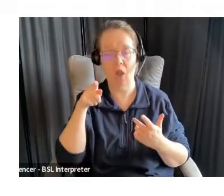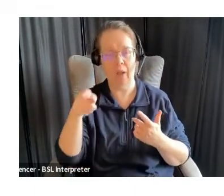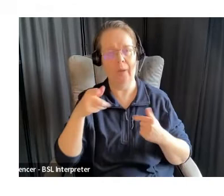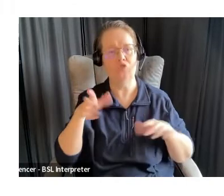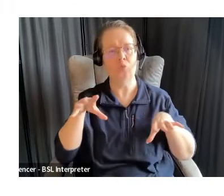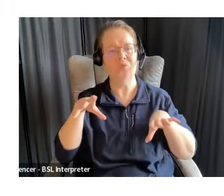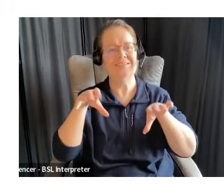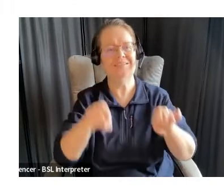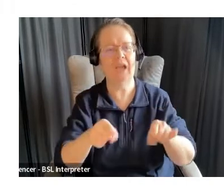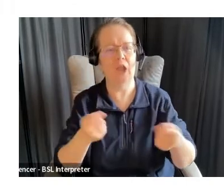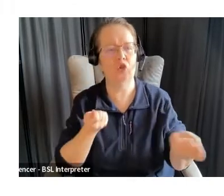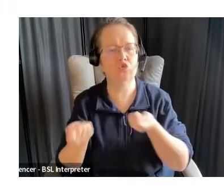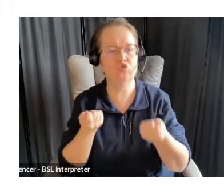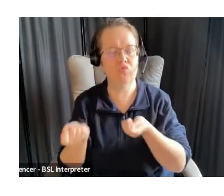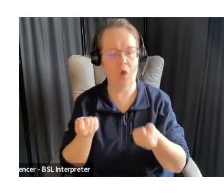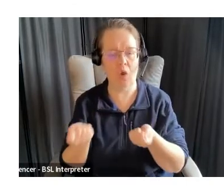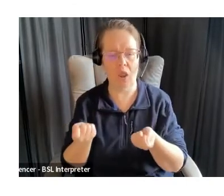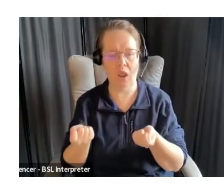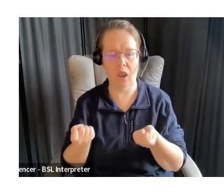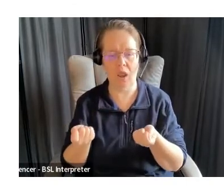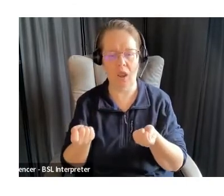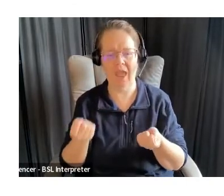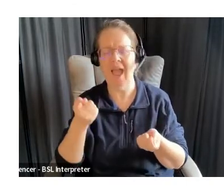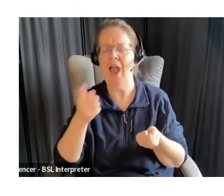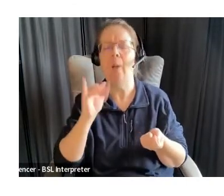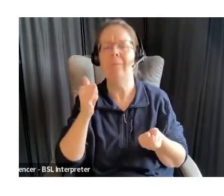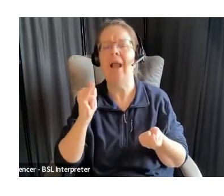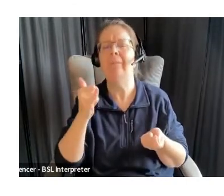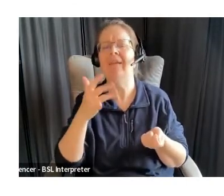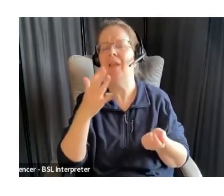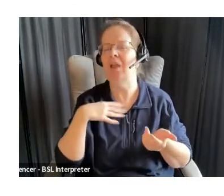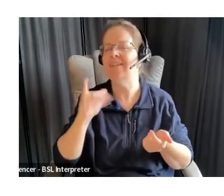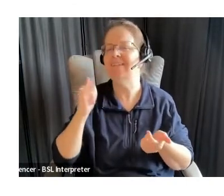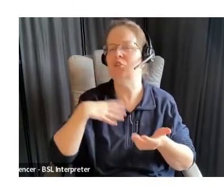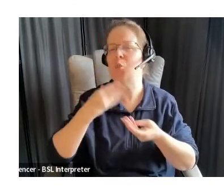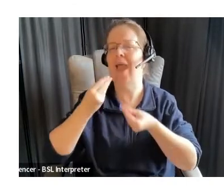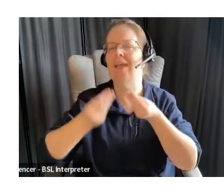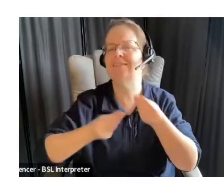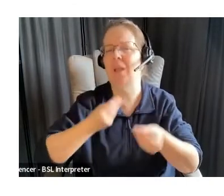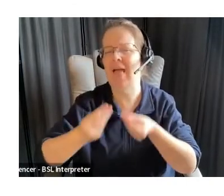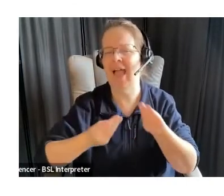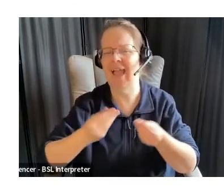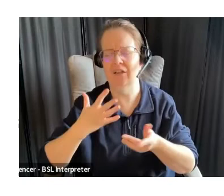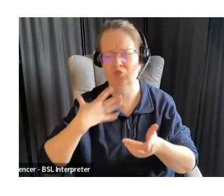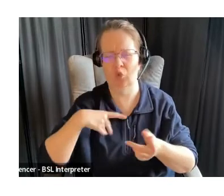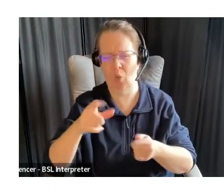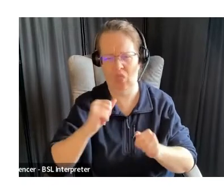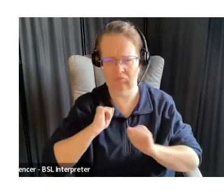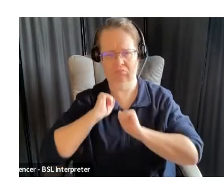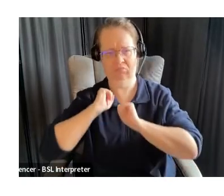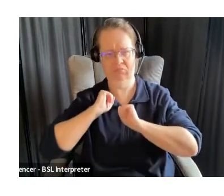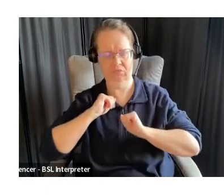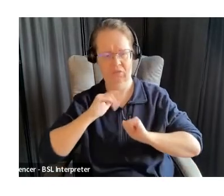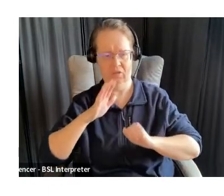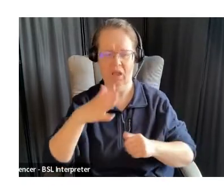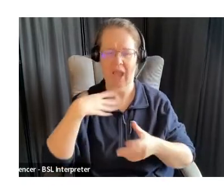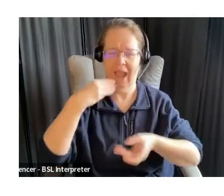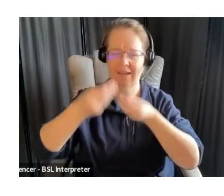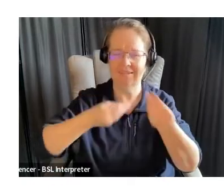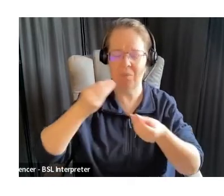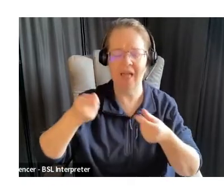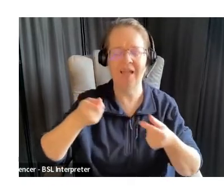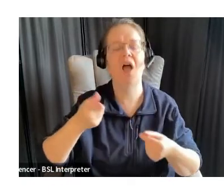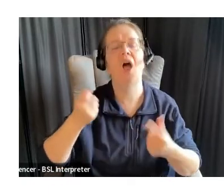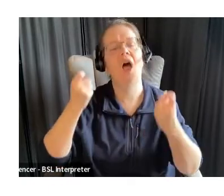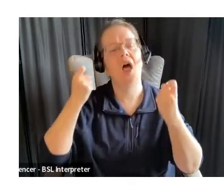complete control. Again, you might want to back it up and explain why that is, so they've got the understanding or insight as